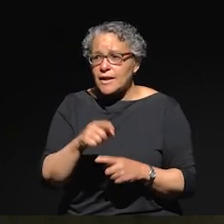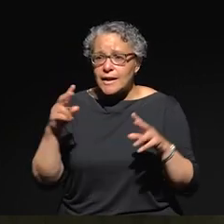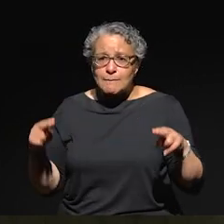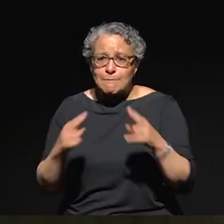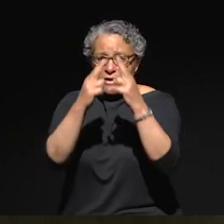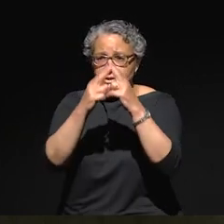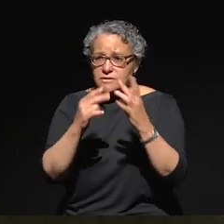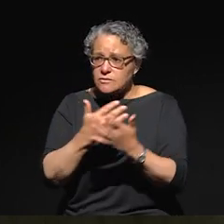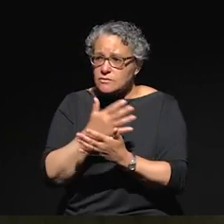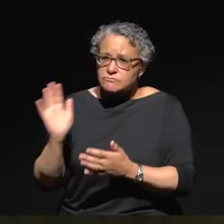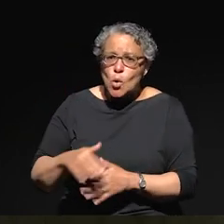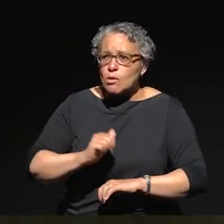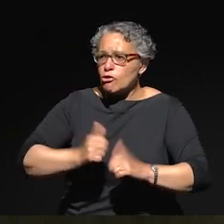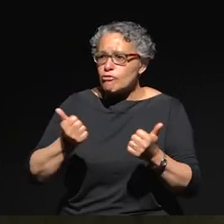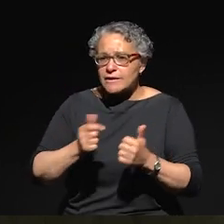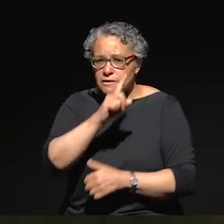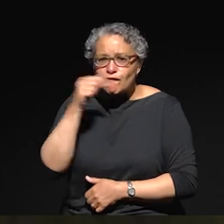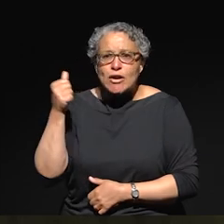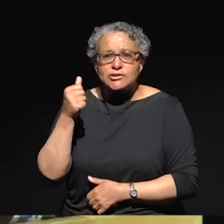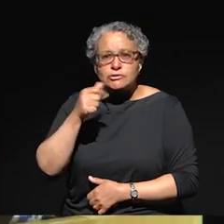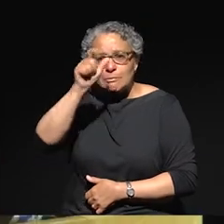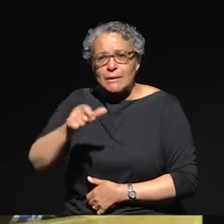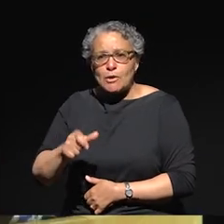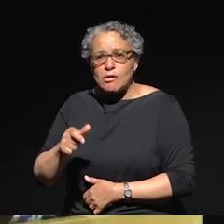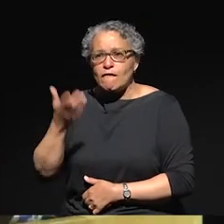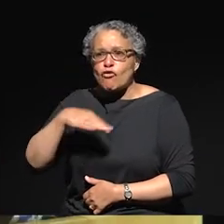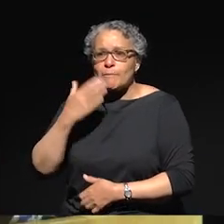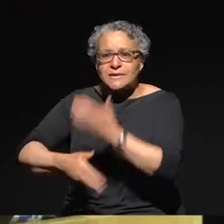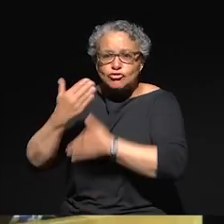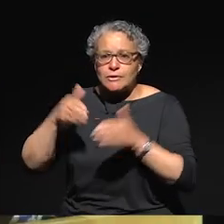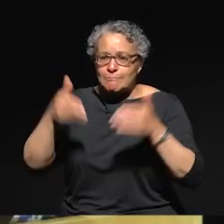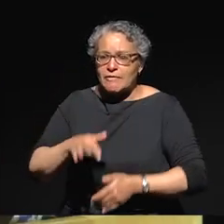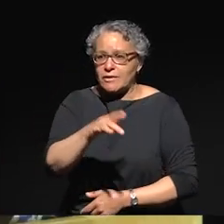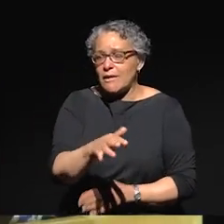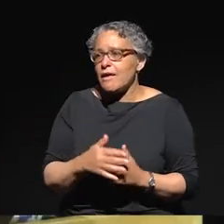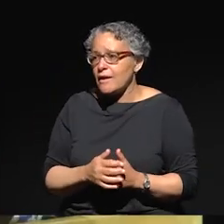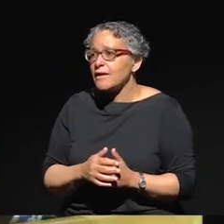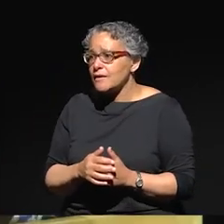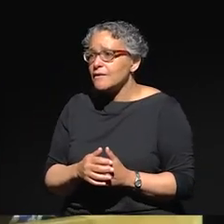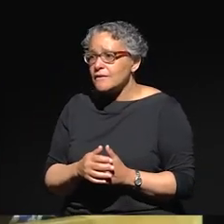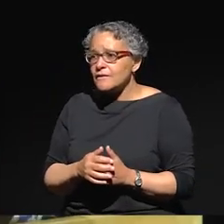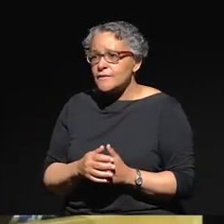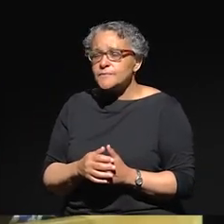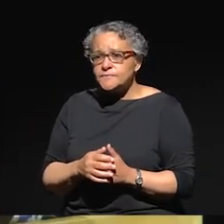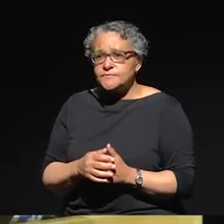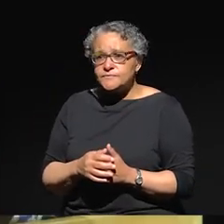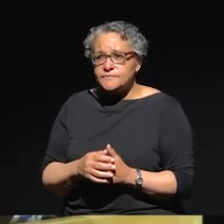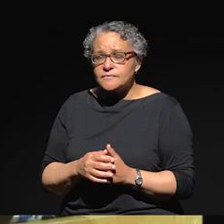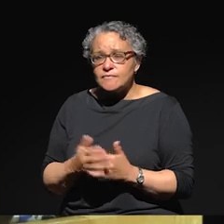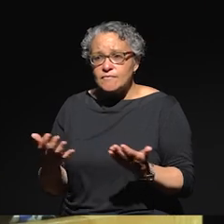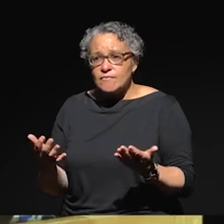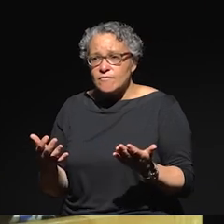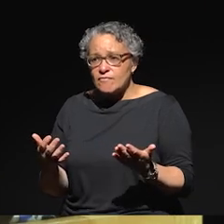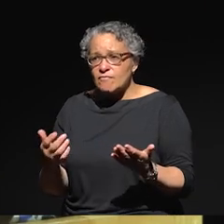all the great French figures of history buried there. And indeed, the Pantheon became that. And that's